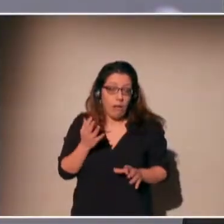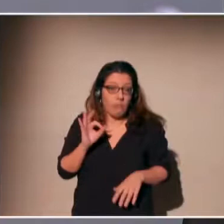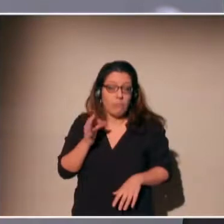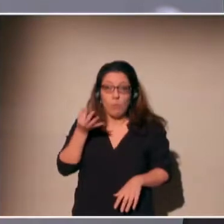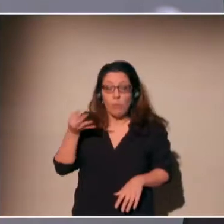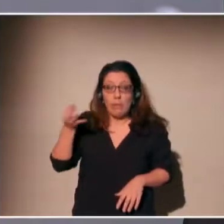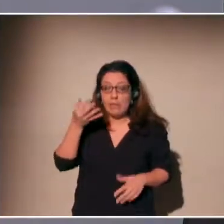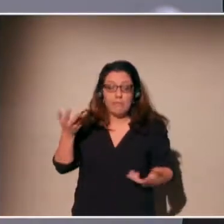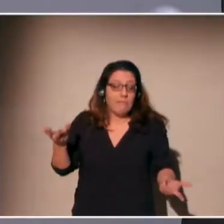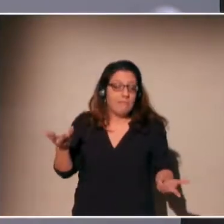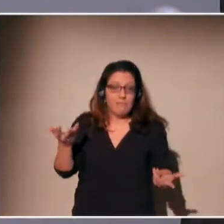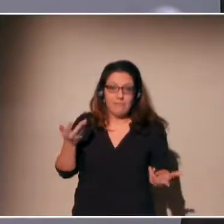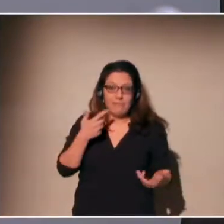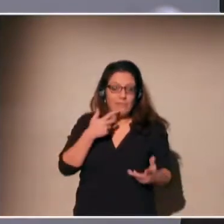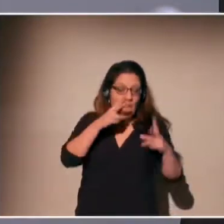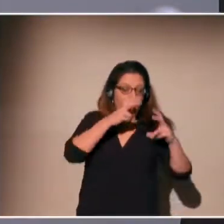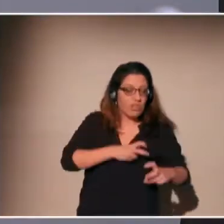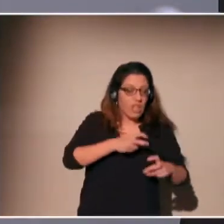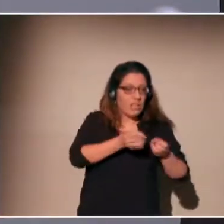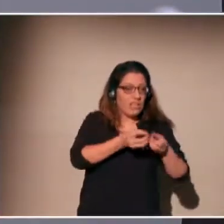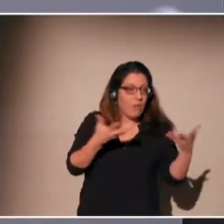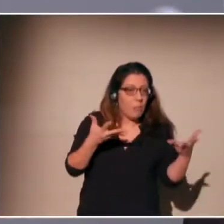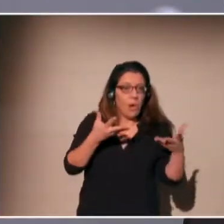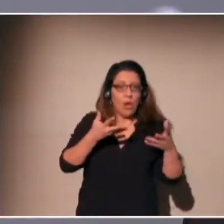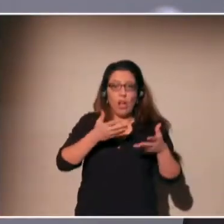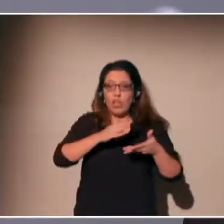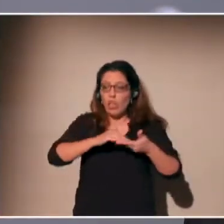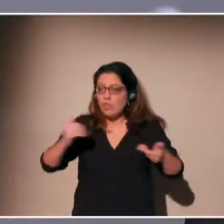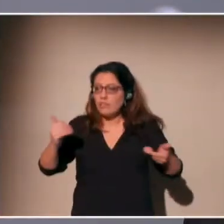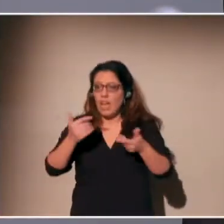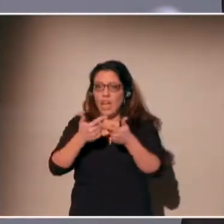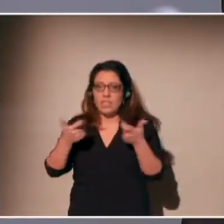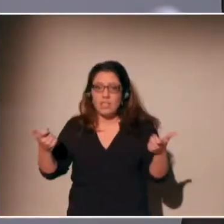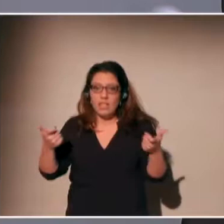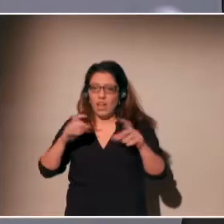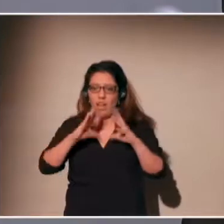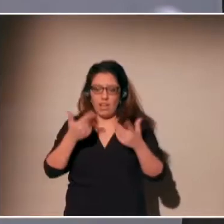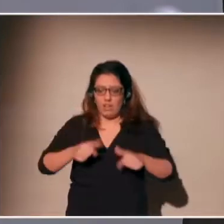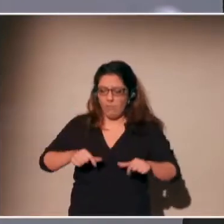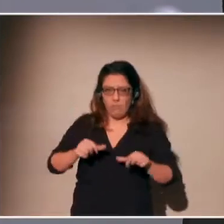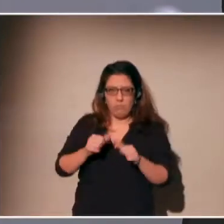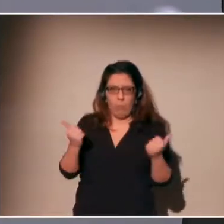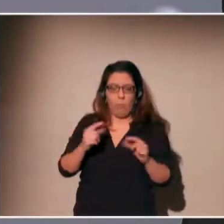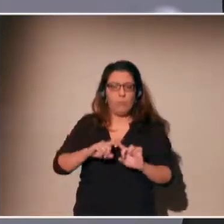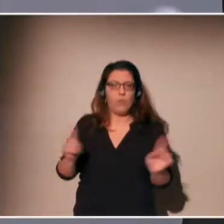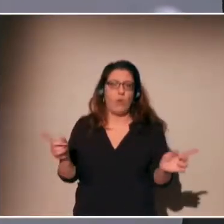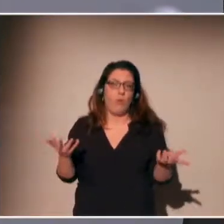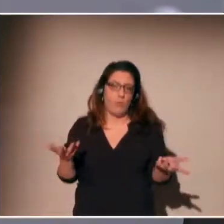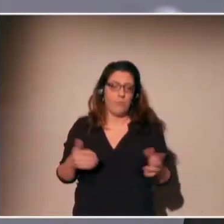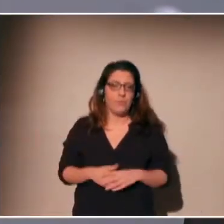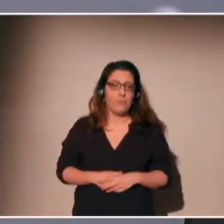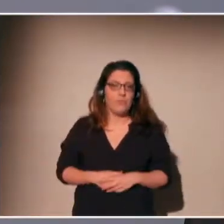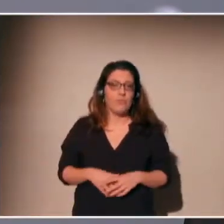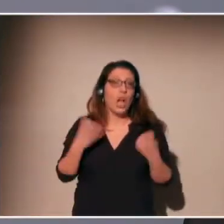for me, it's not an issue. We never oppose R&D and transfer and fundamental